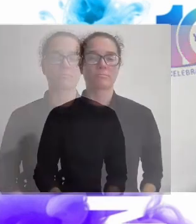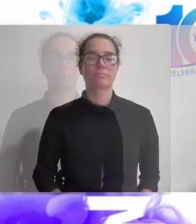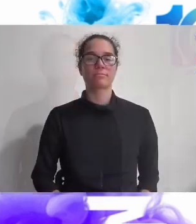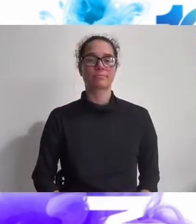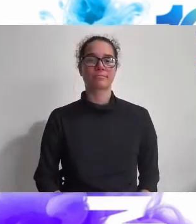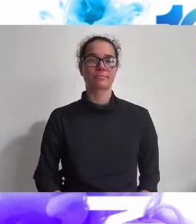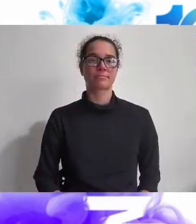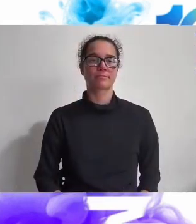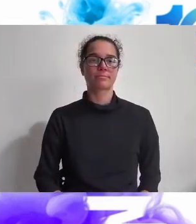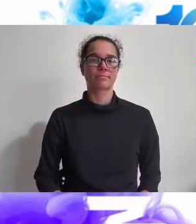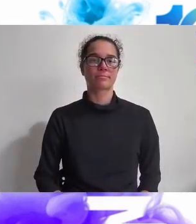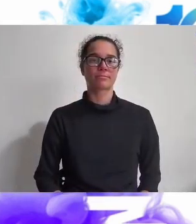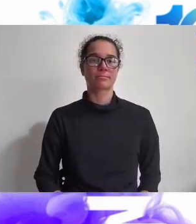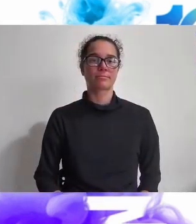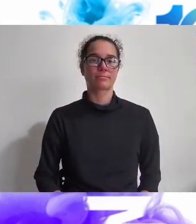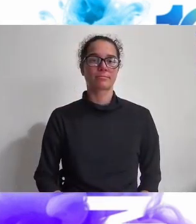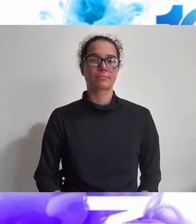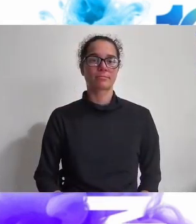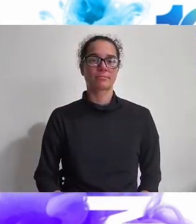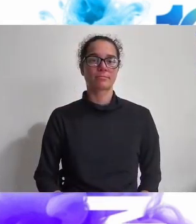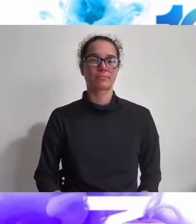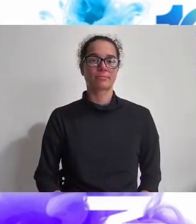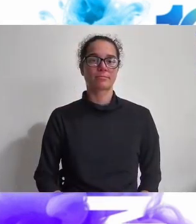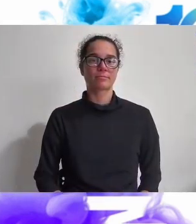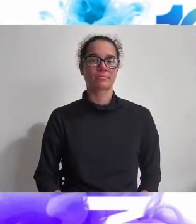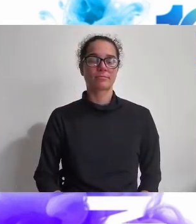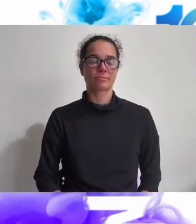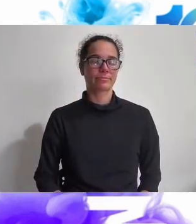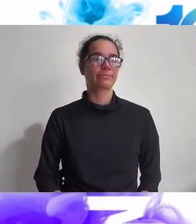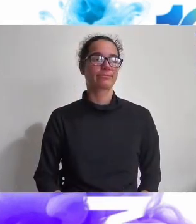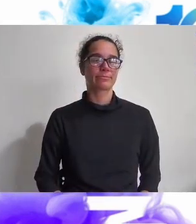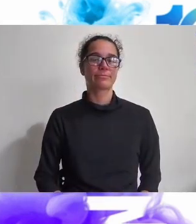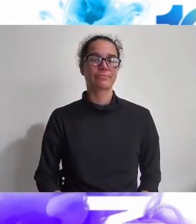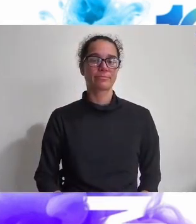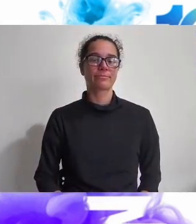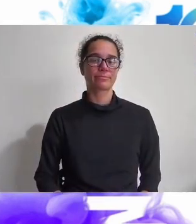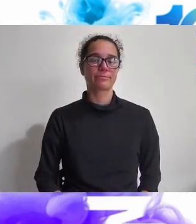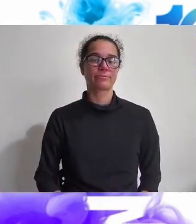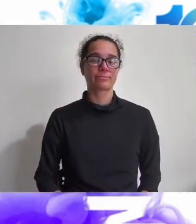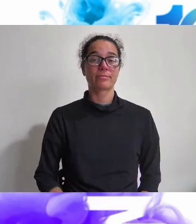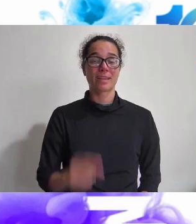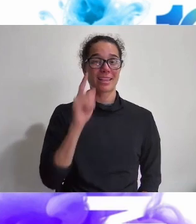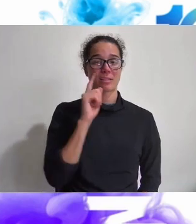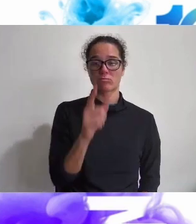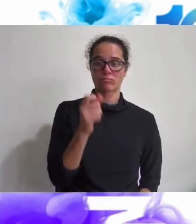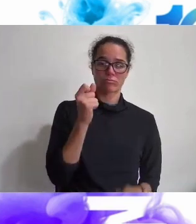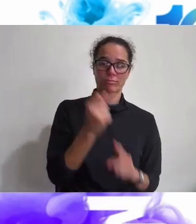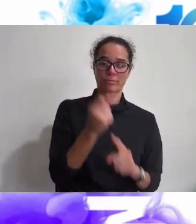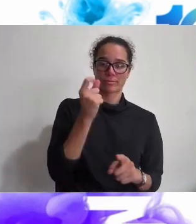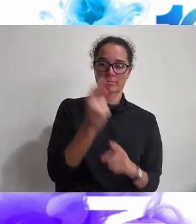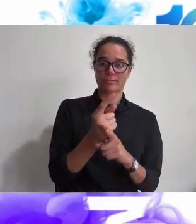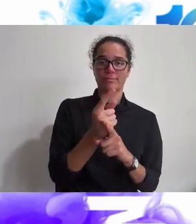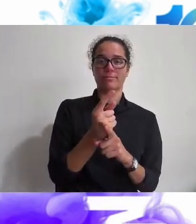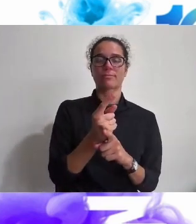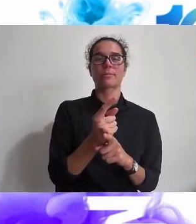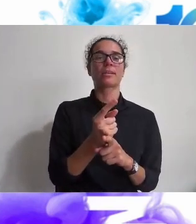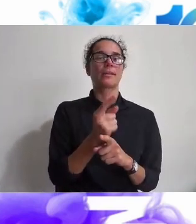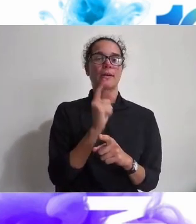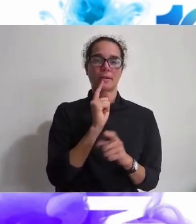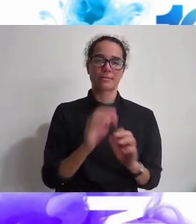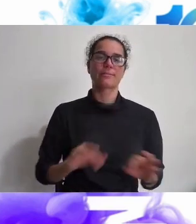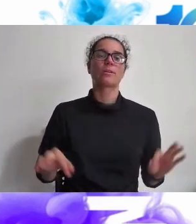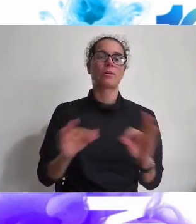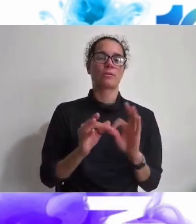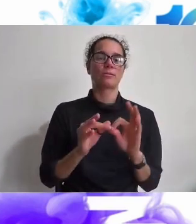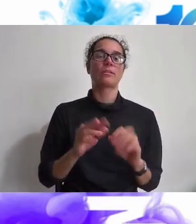Yeah, so I mean, I think what both of you said it sort of hits the nail on the head. It's very relevant. I think it's really, really important to